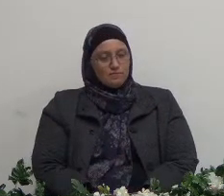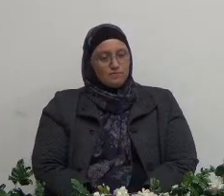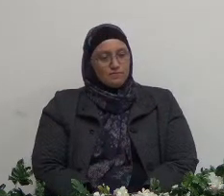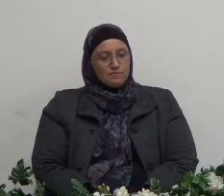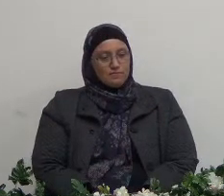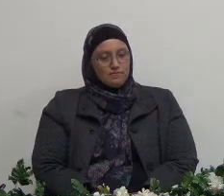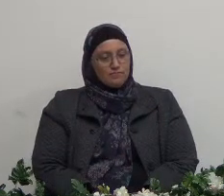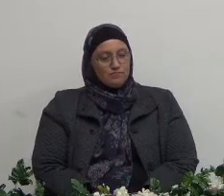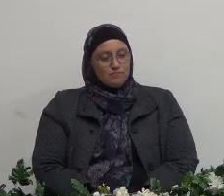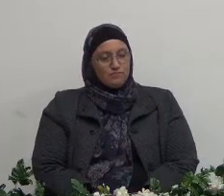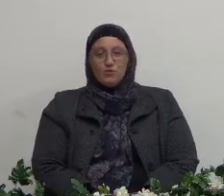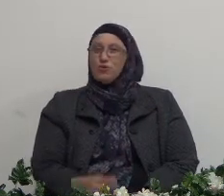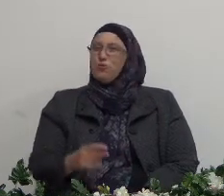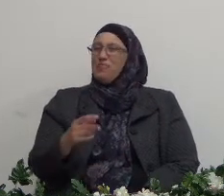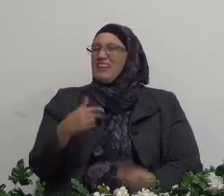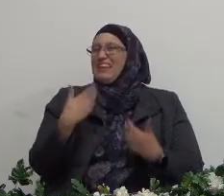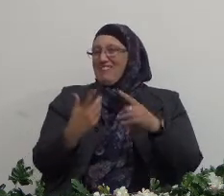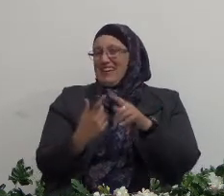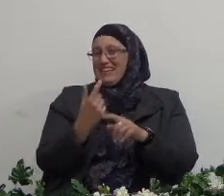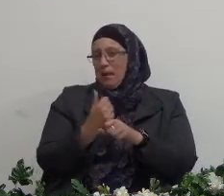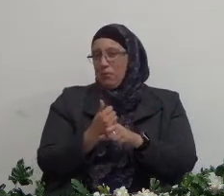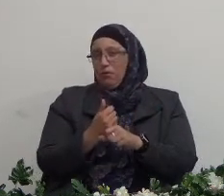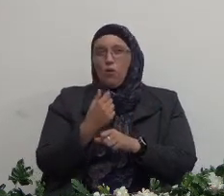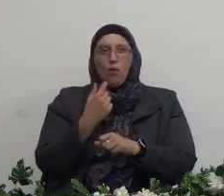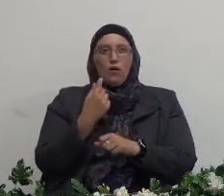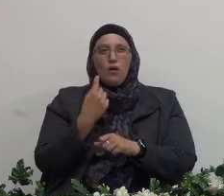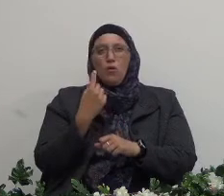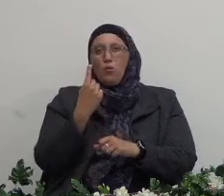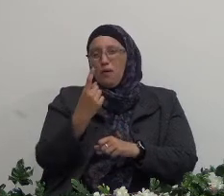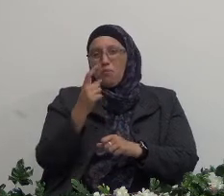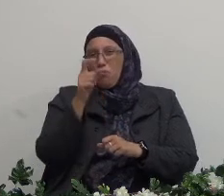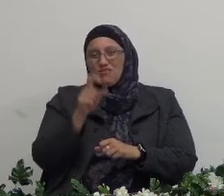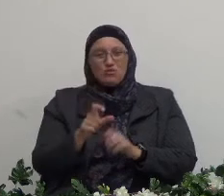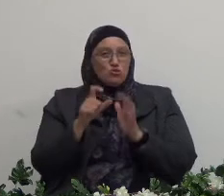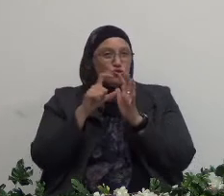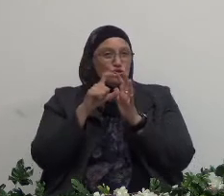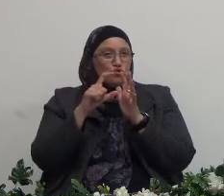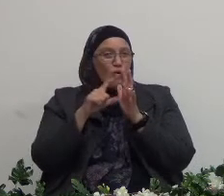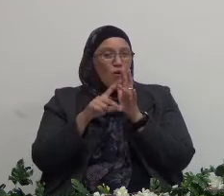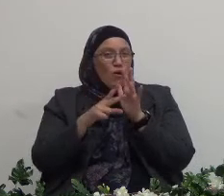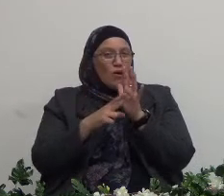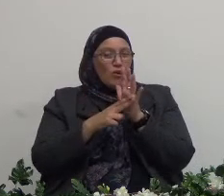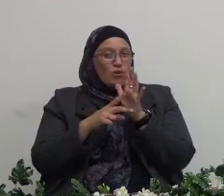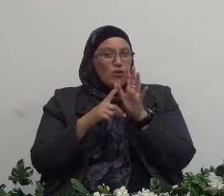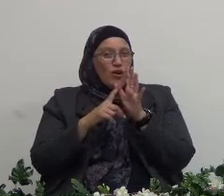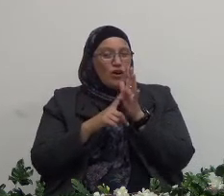leader? You know, a lot of people, they look and laugh at Donald Trump. But don't underestimate the